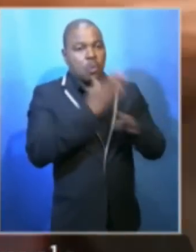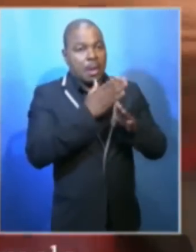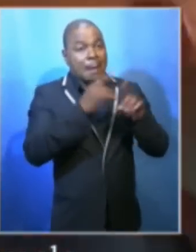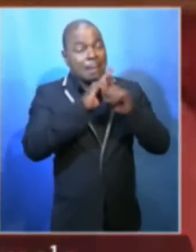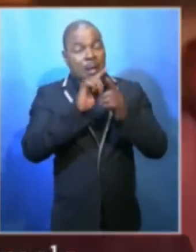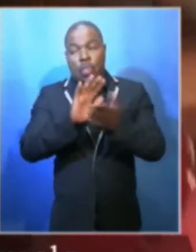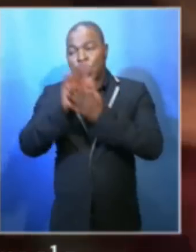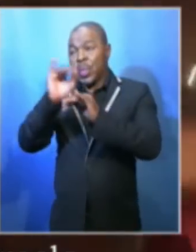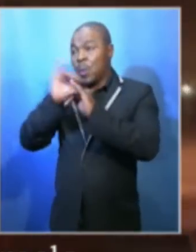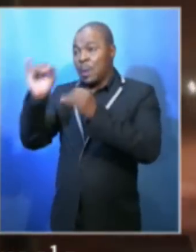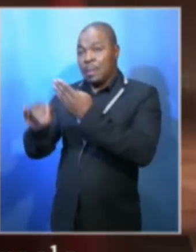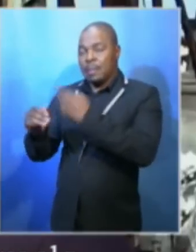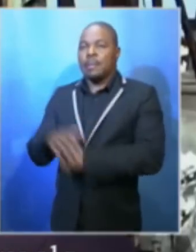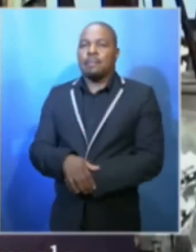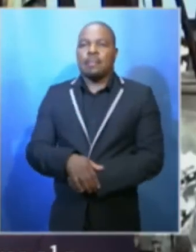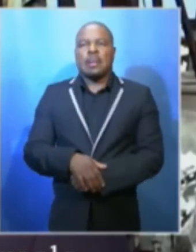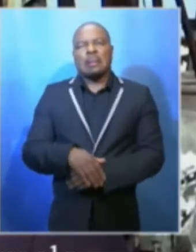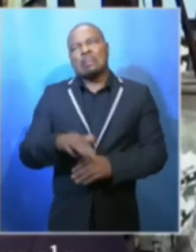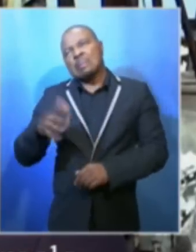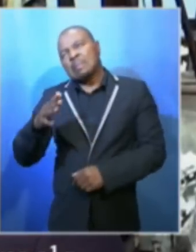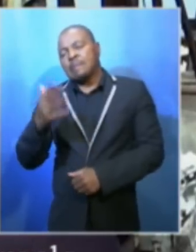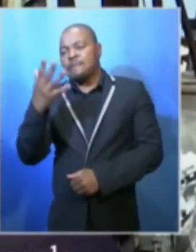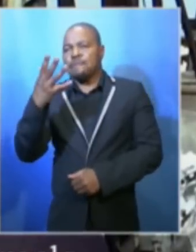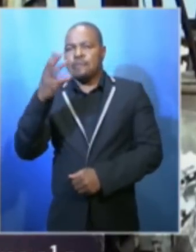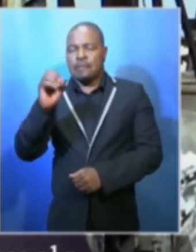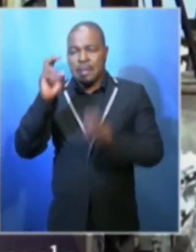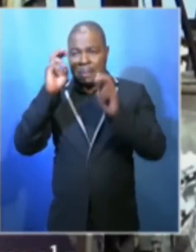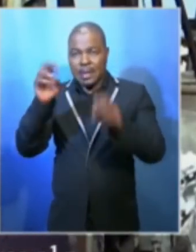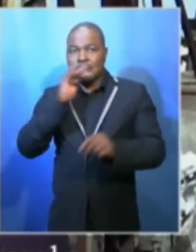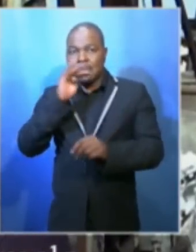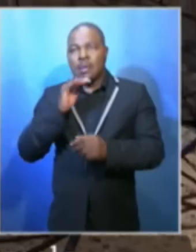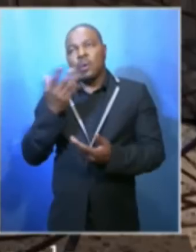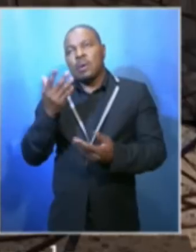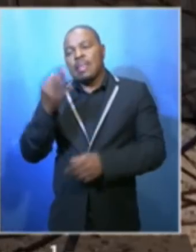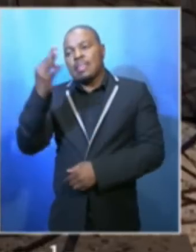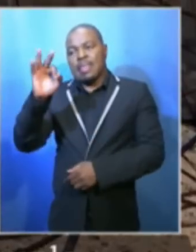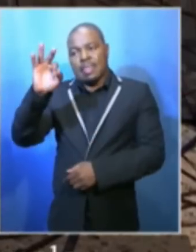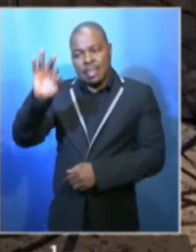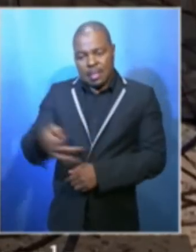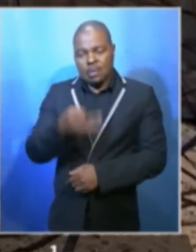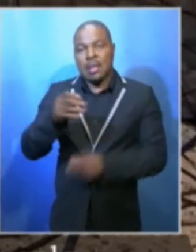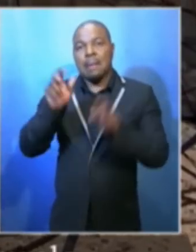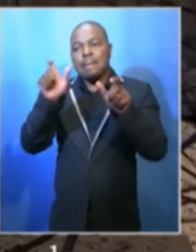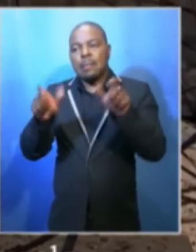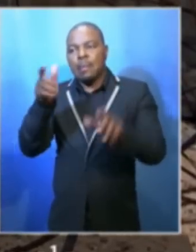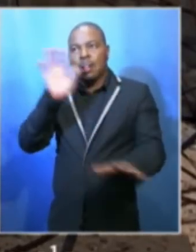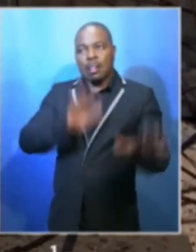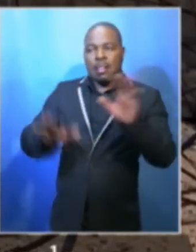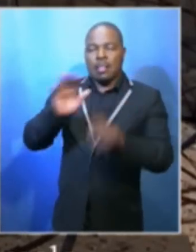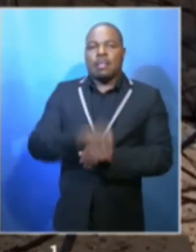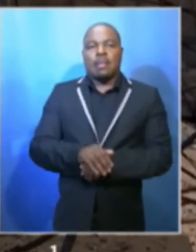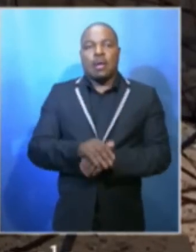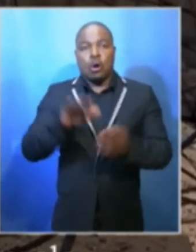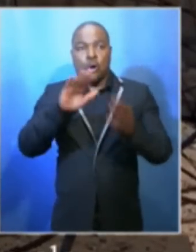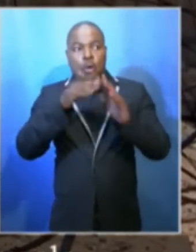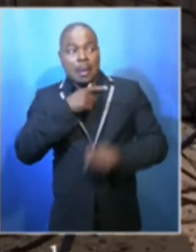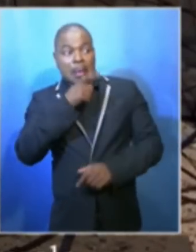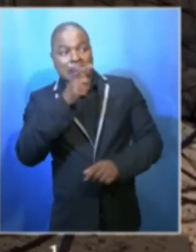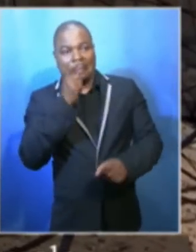50 buses already, that gives you more than 3,000 passengers that would be affected. Baagi ba tshabile go bua mo phatlhalatseng ka ntlha ya go boifa